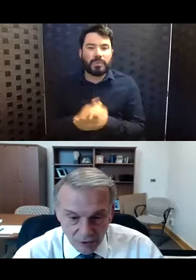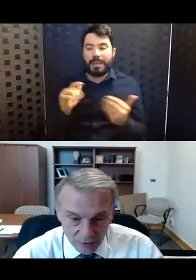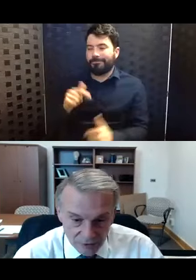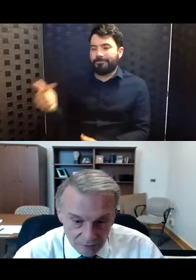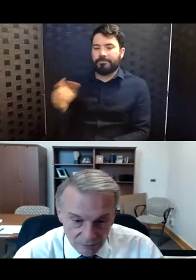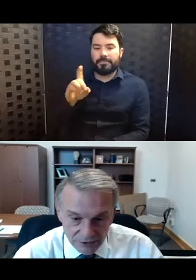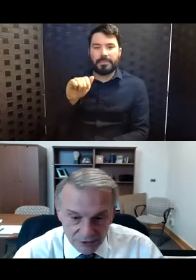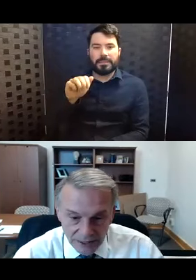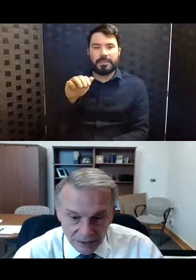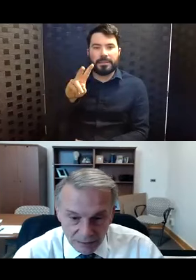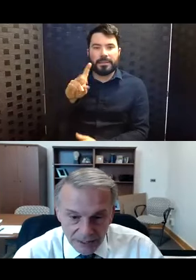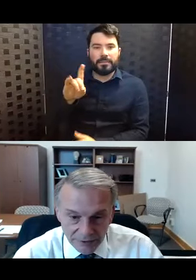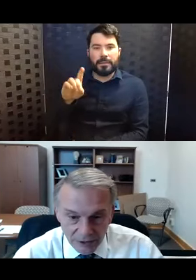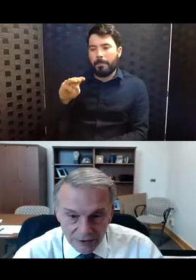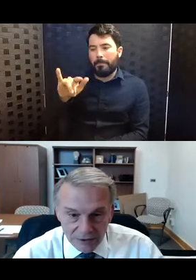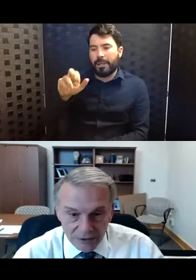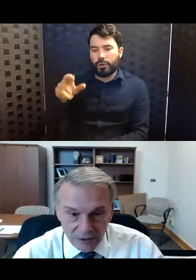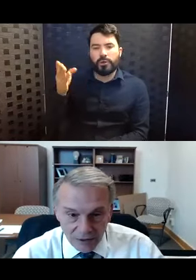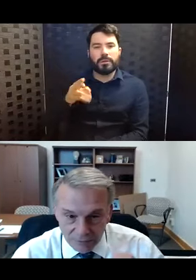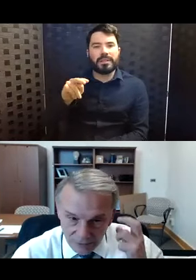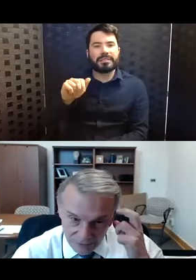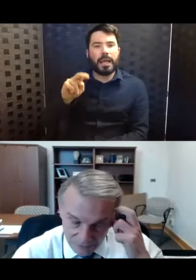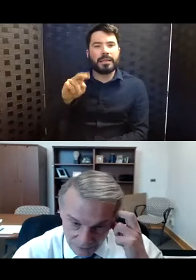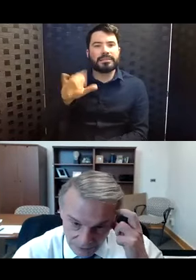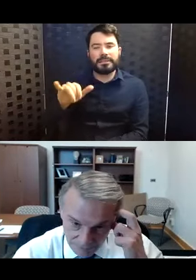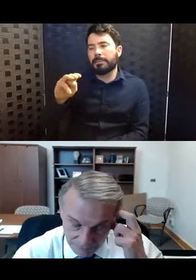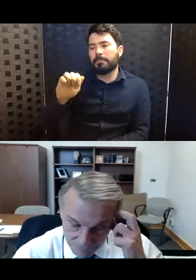talking along with Nancy May about our